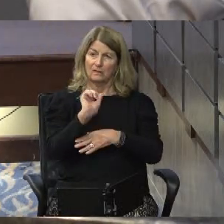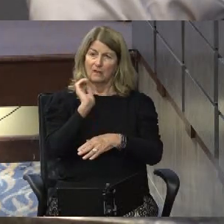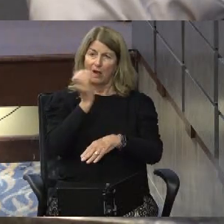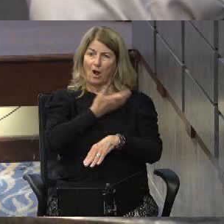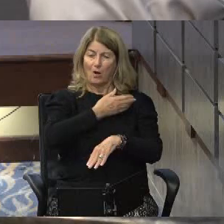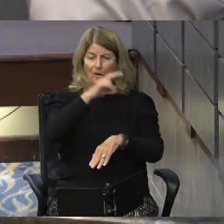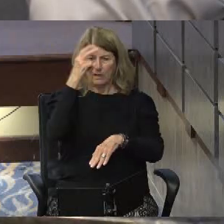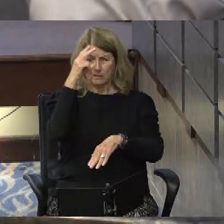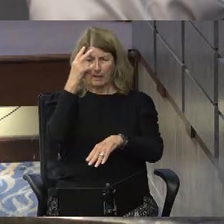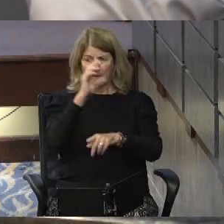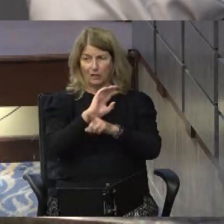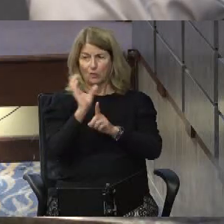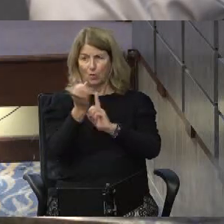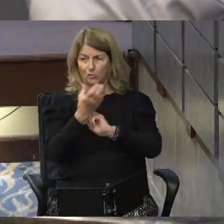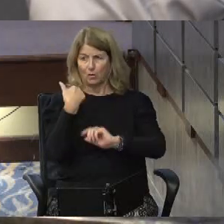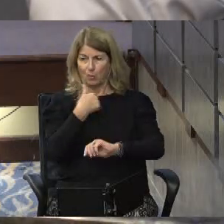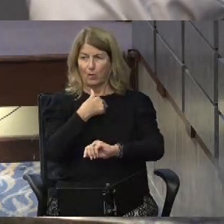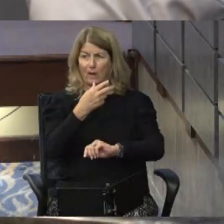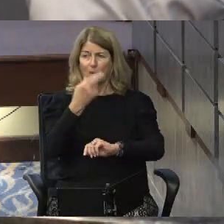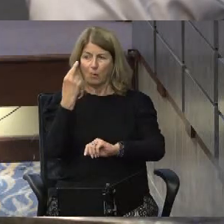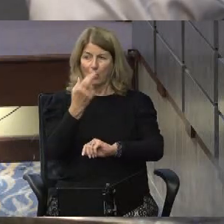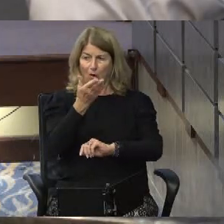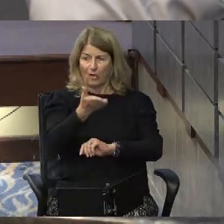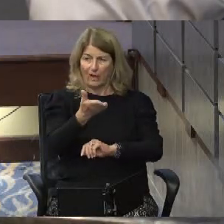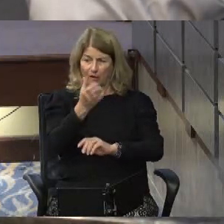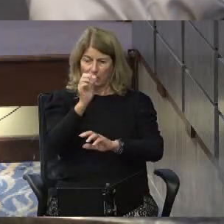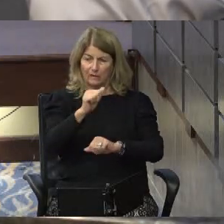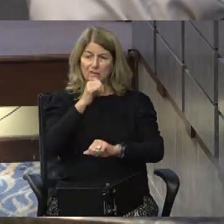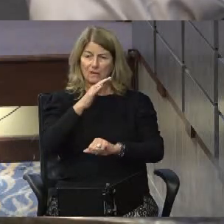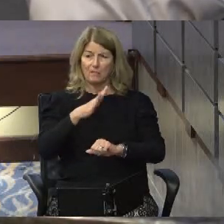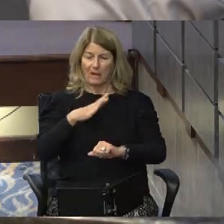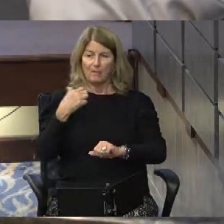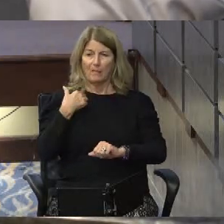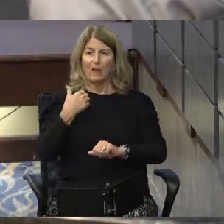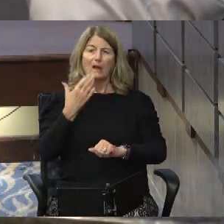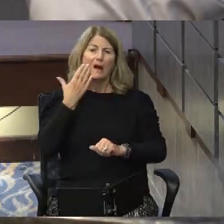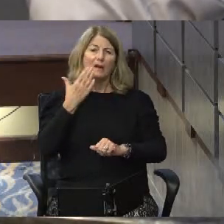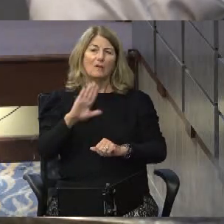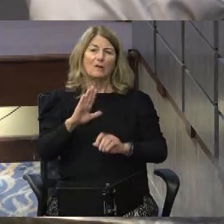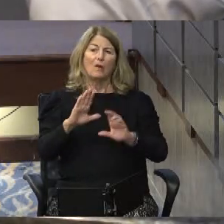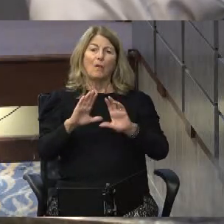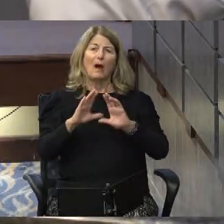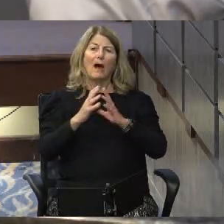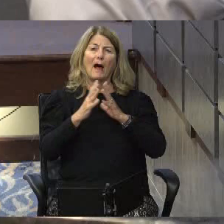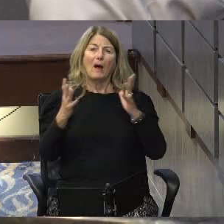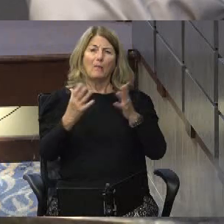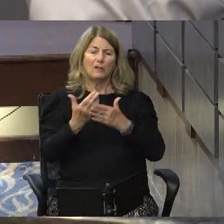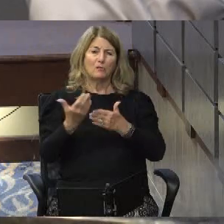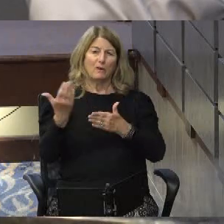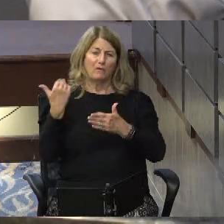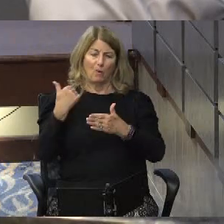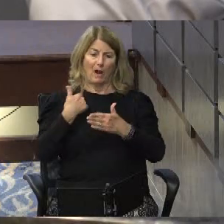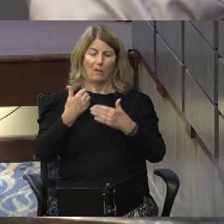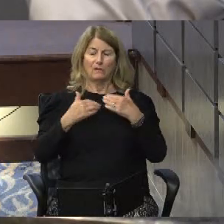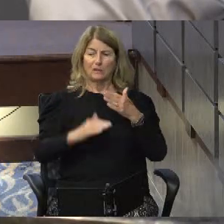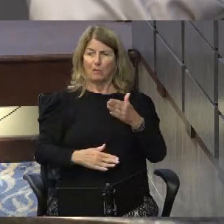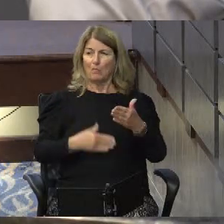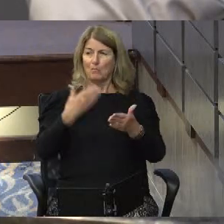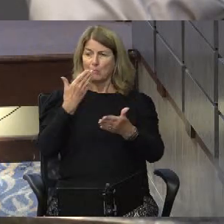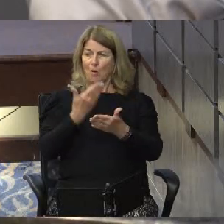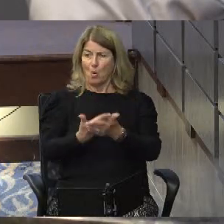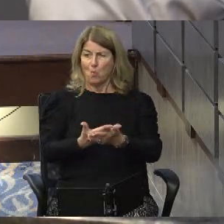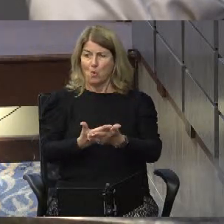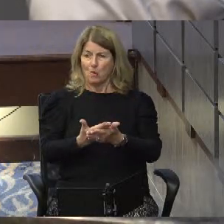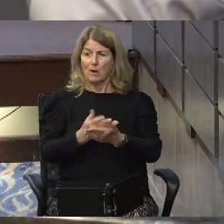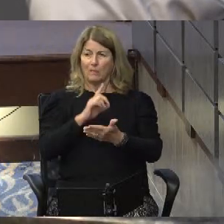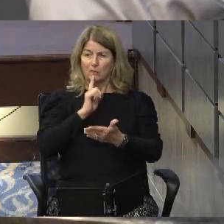Hispanic culture. We were there. Yes, ma'am. We lived there, and I don't know how much before I was born, I'm sure they